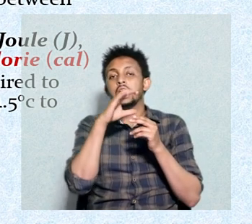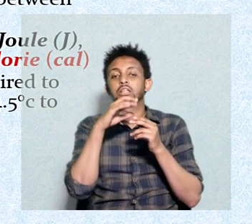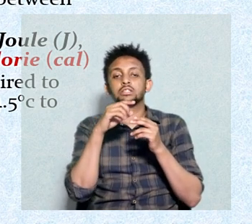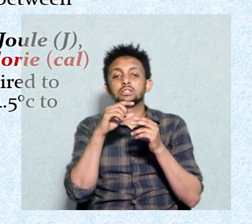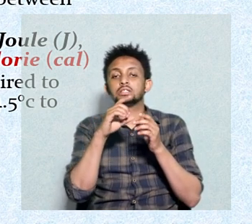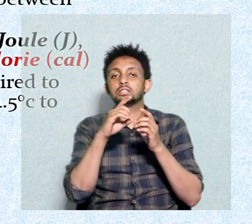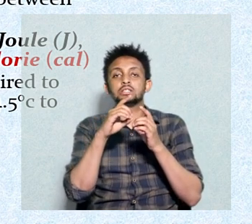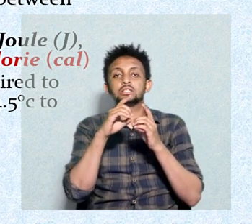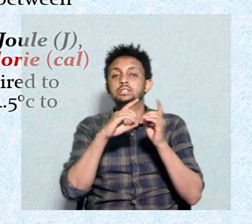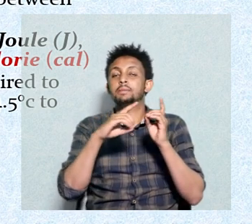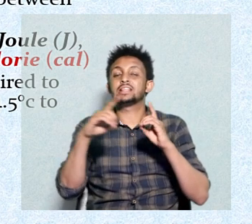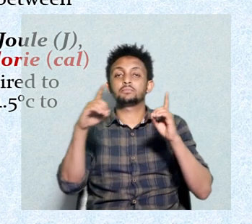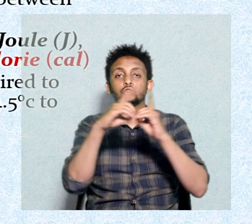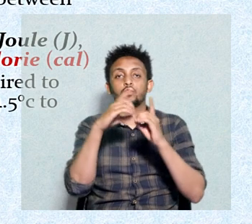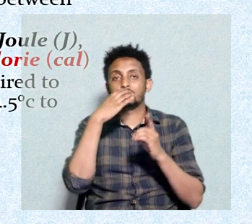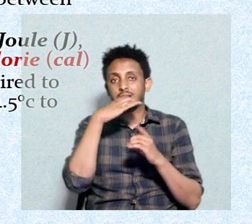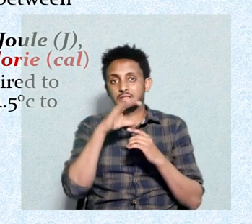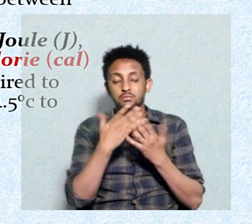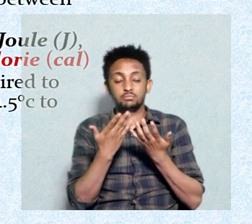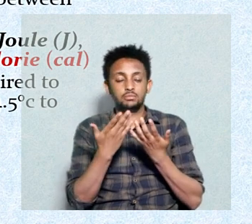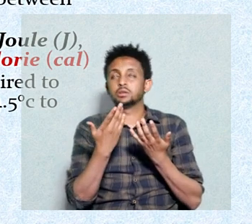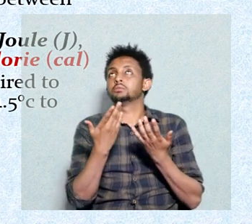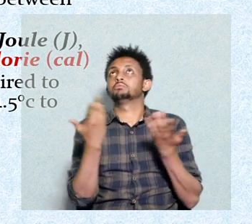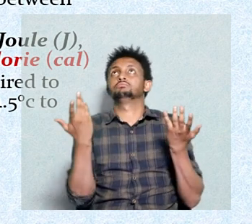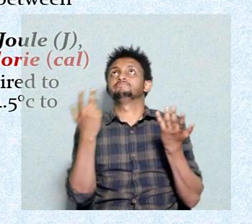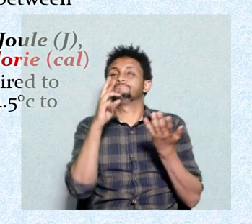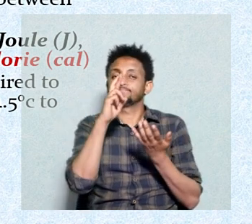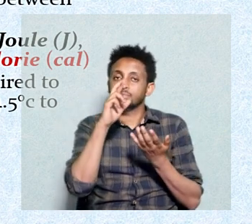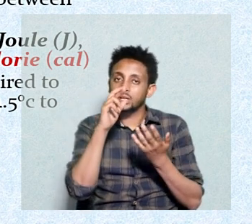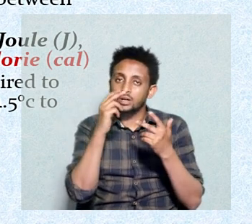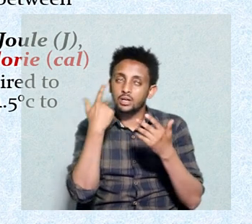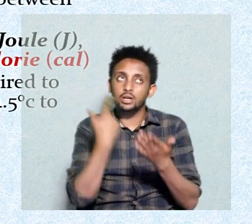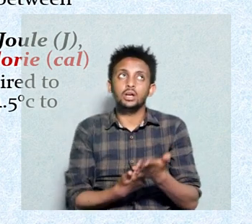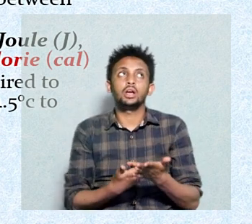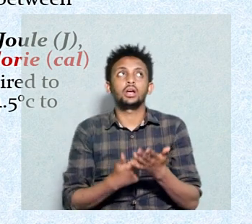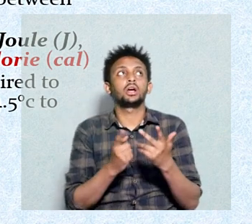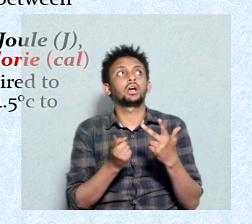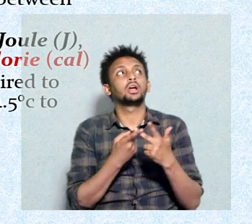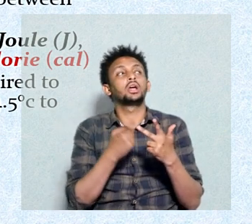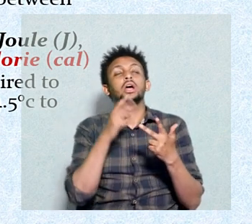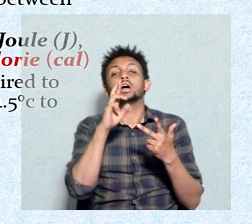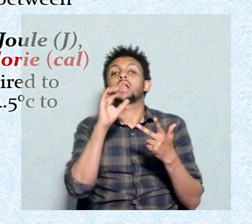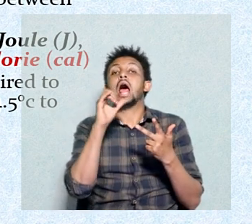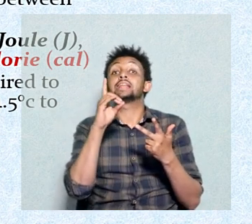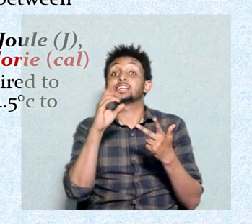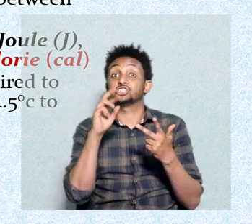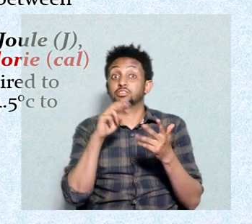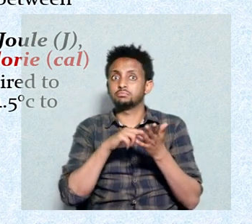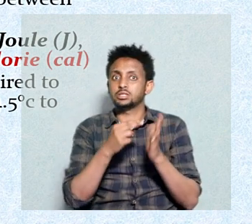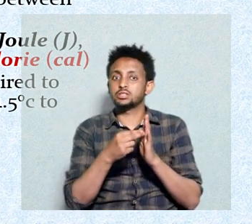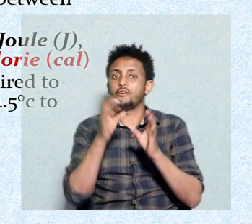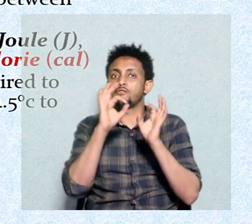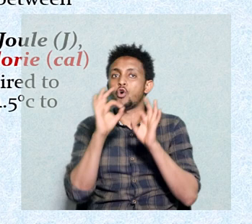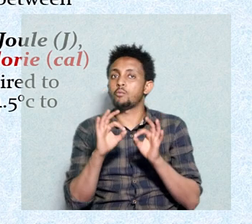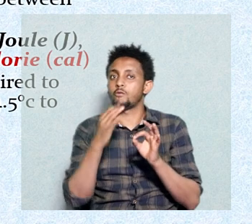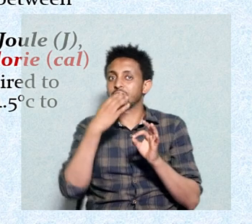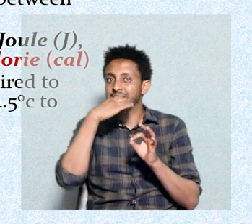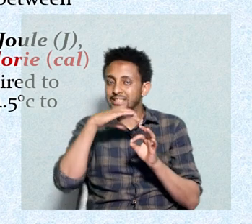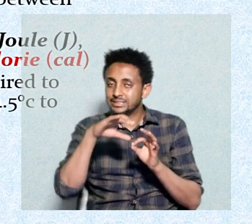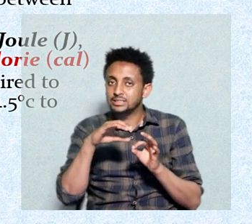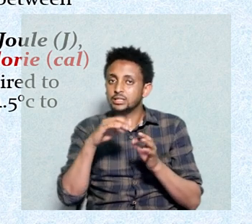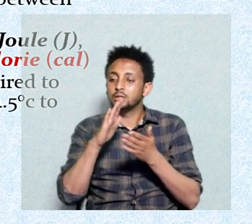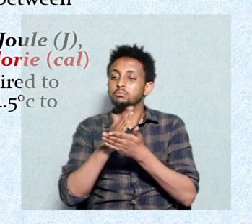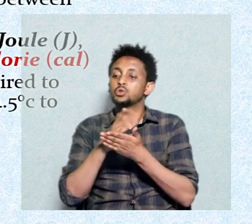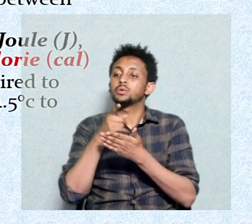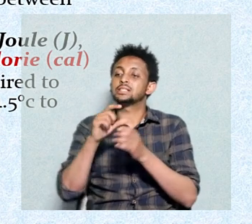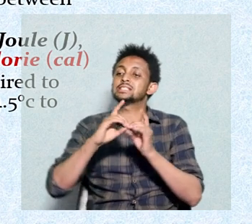to the displacement of fluids. Whereas radiation is a means of energy flow in the form of heat